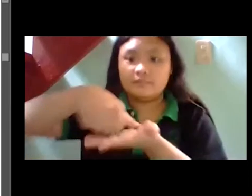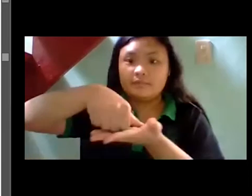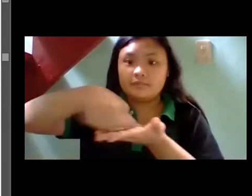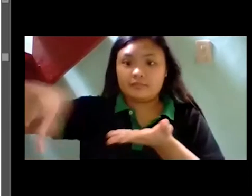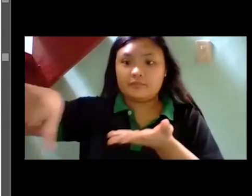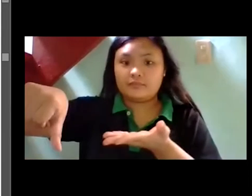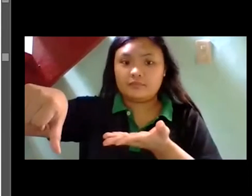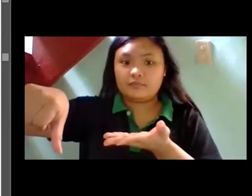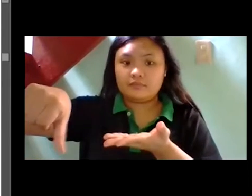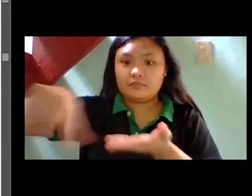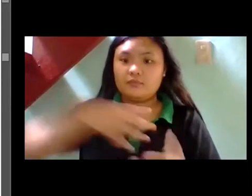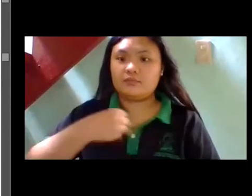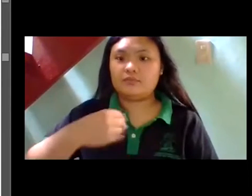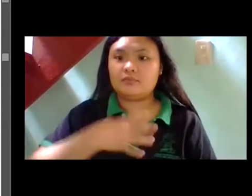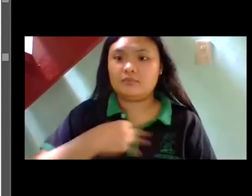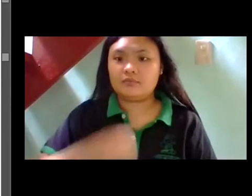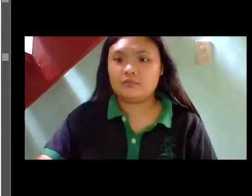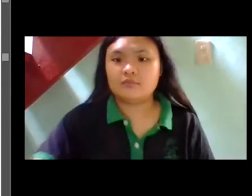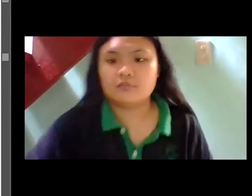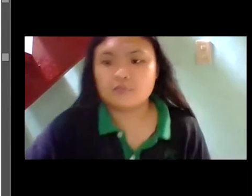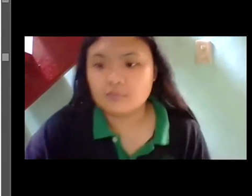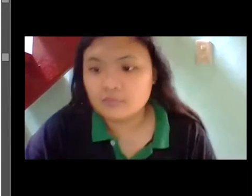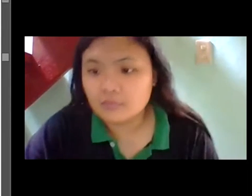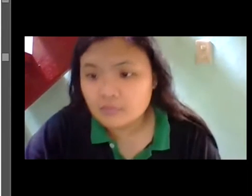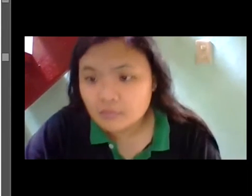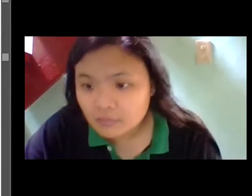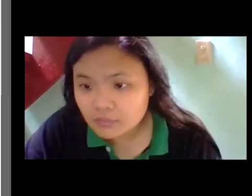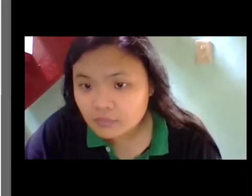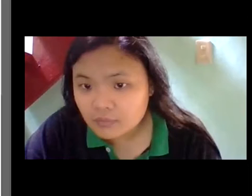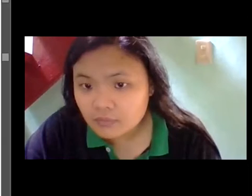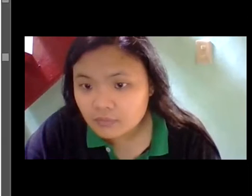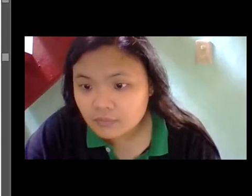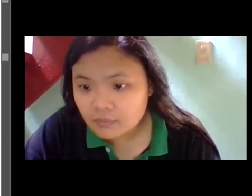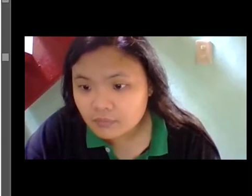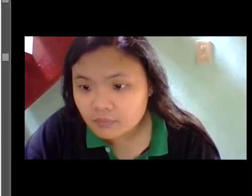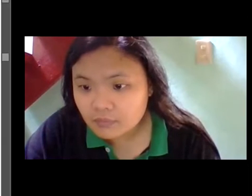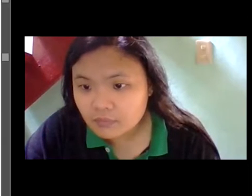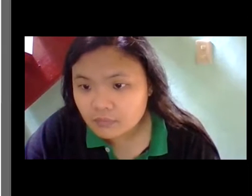Okay, just switch interpreter. One moment. Okay.